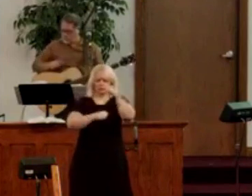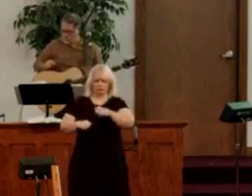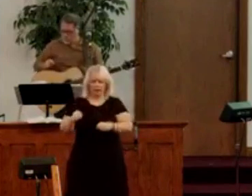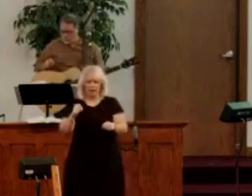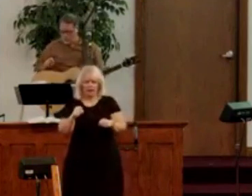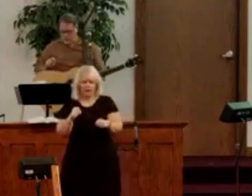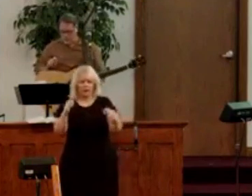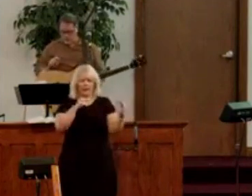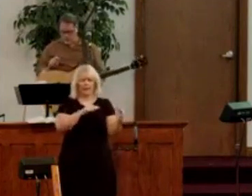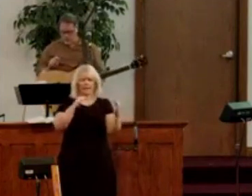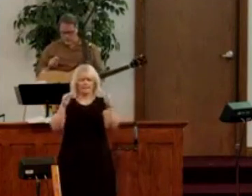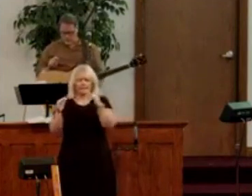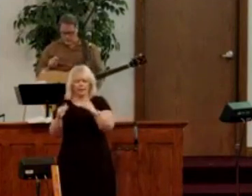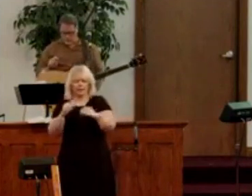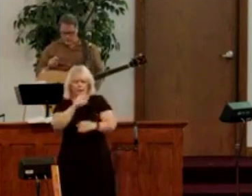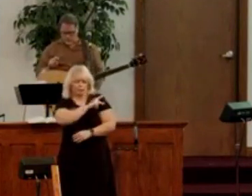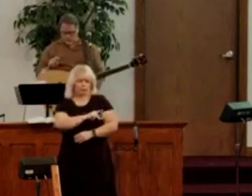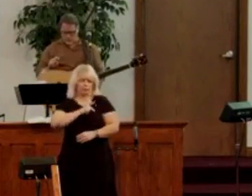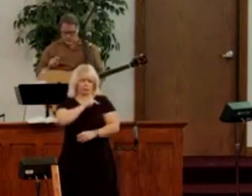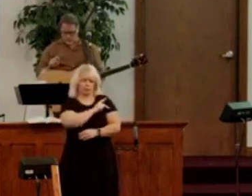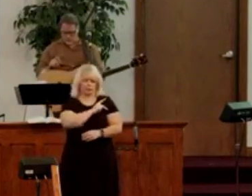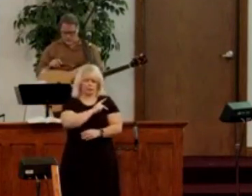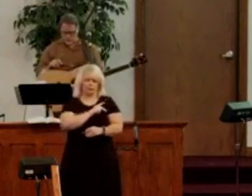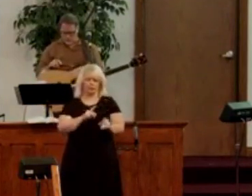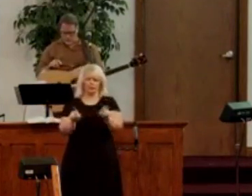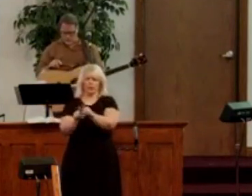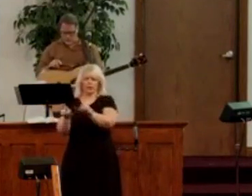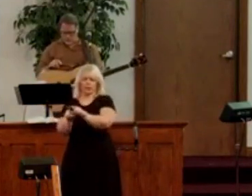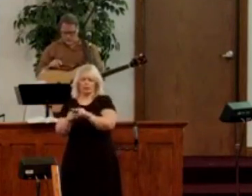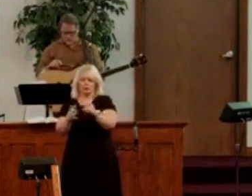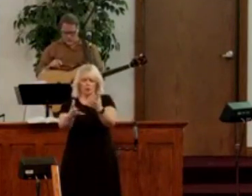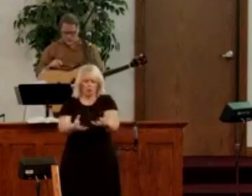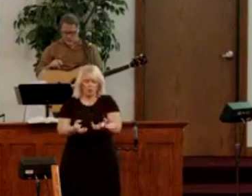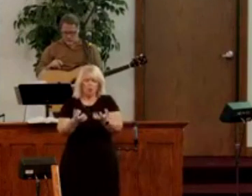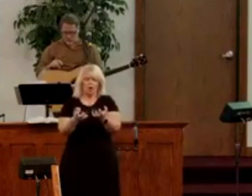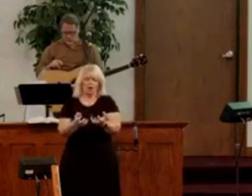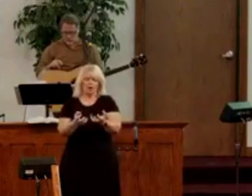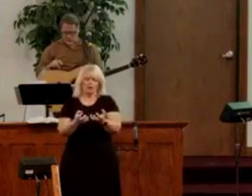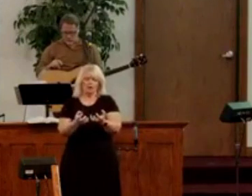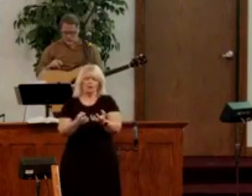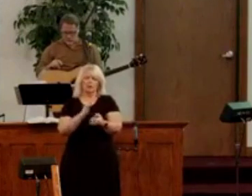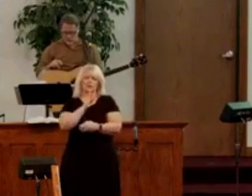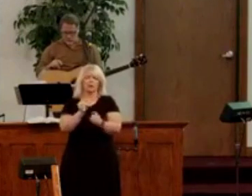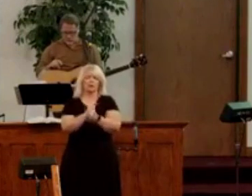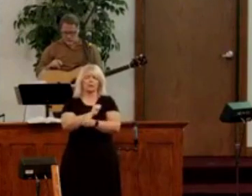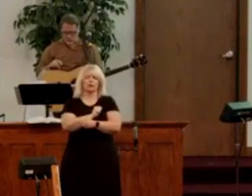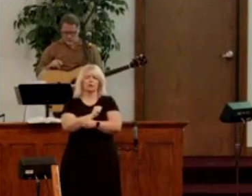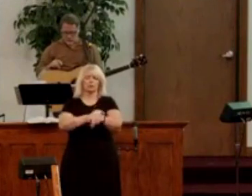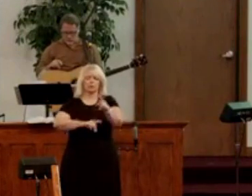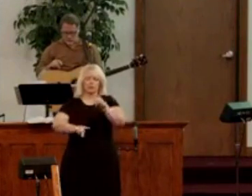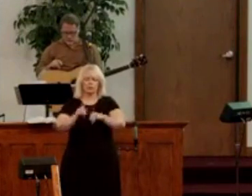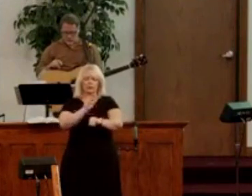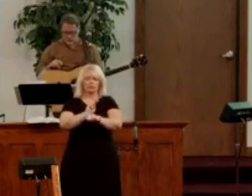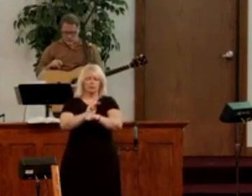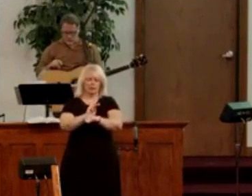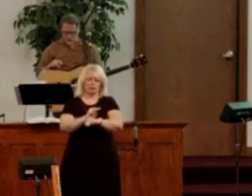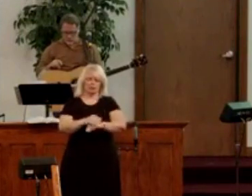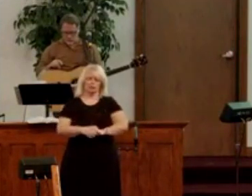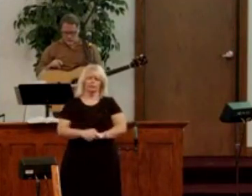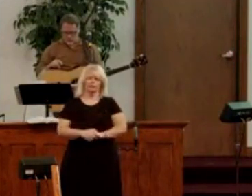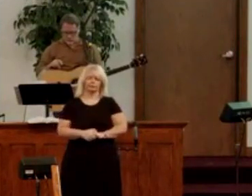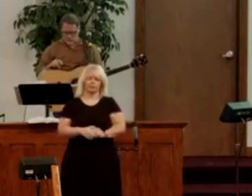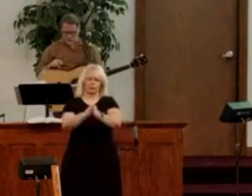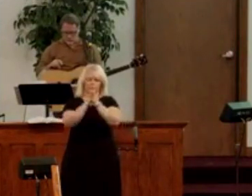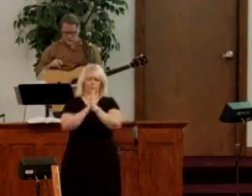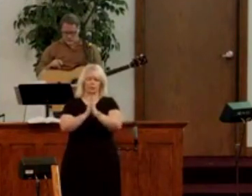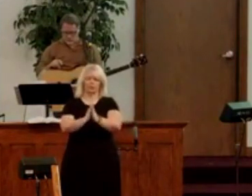they're fighting a battle on the personal front, but they're also longing to be with those they minister to regularly. We pray that